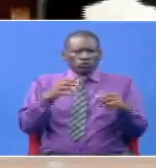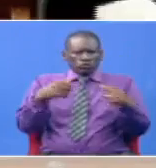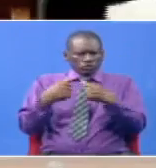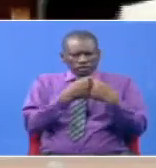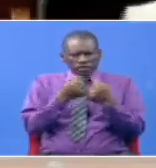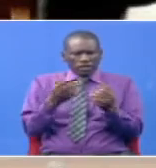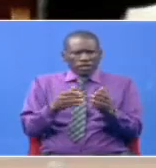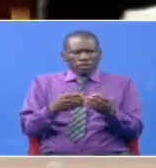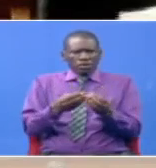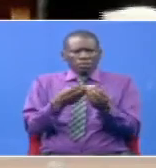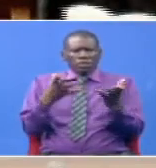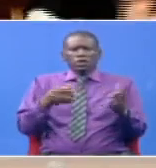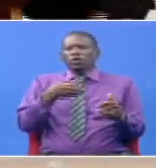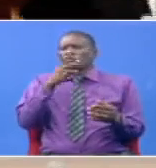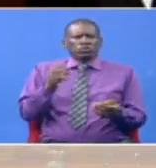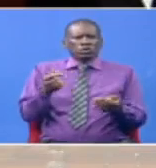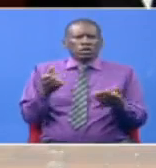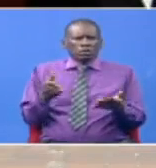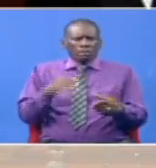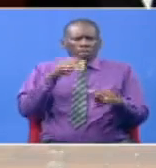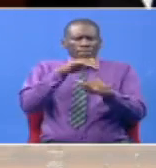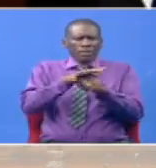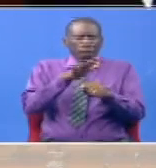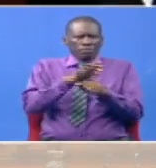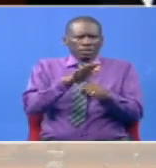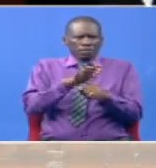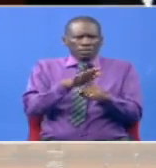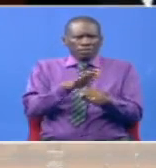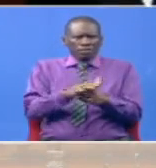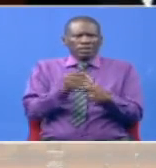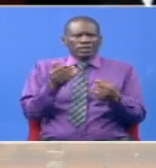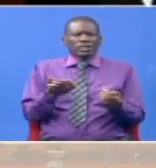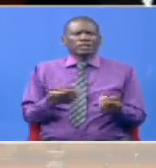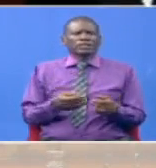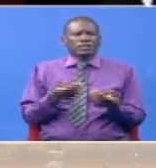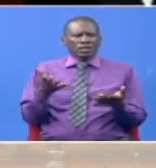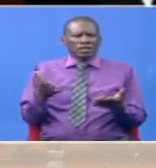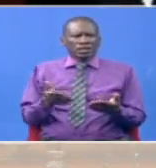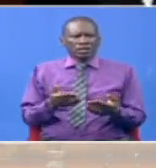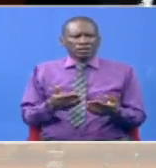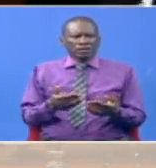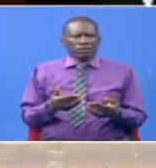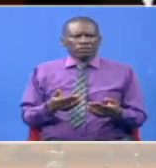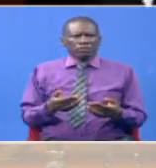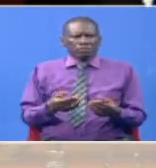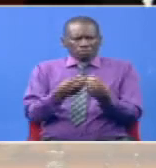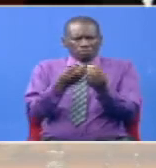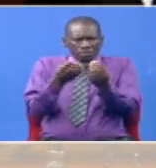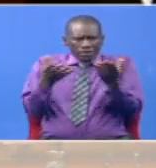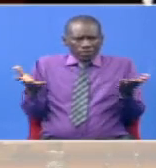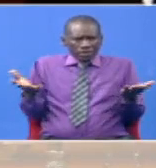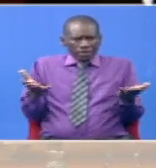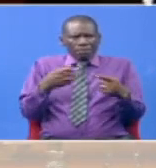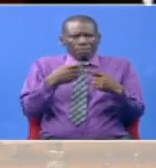many uncharted, so many yet. Very, very many,